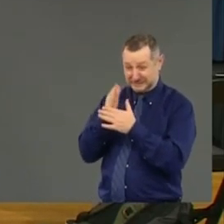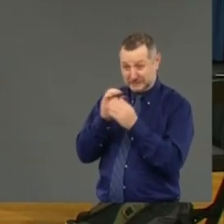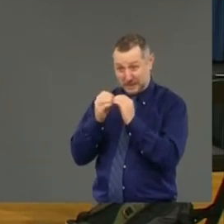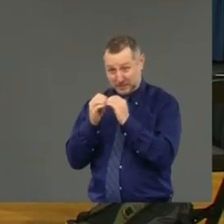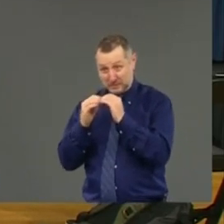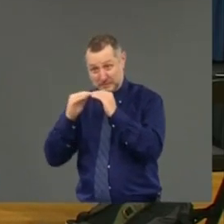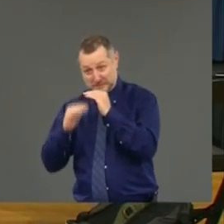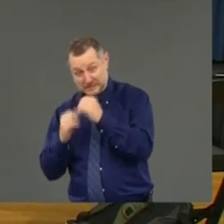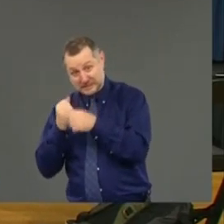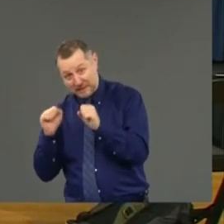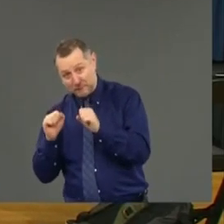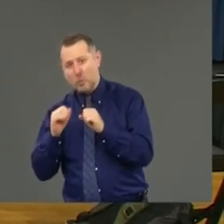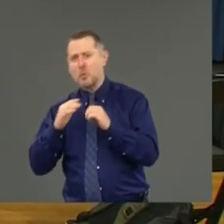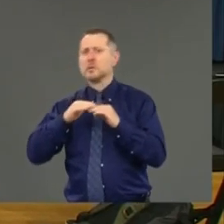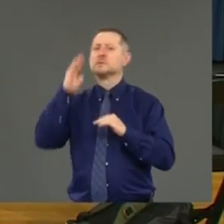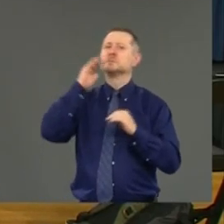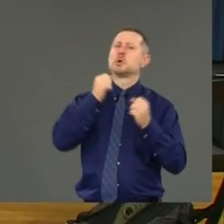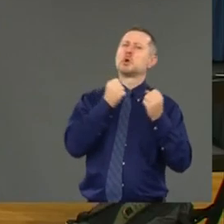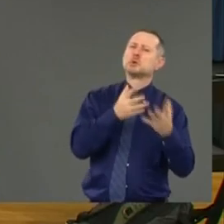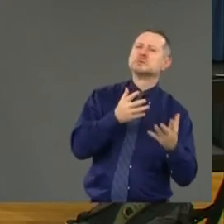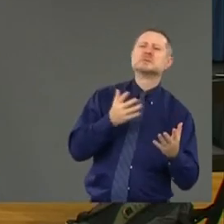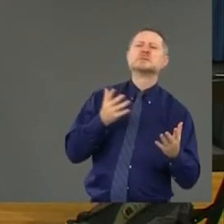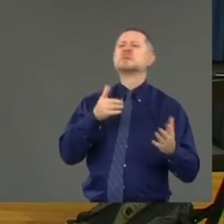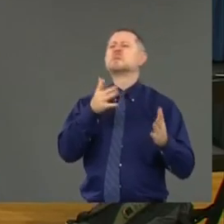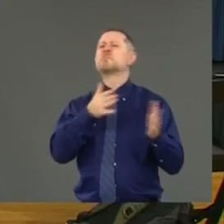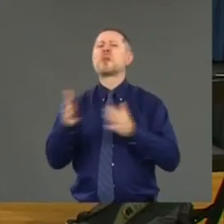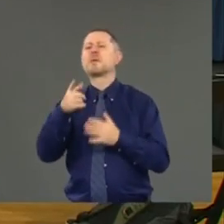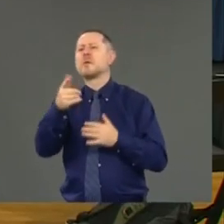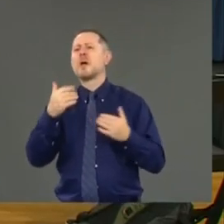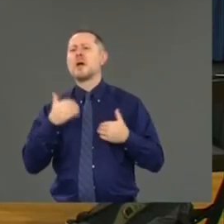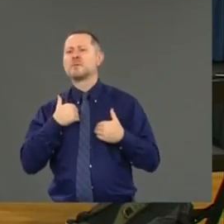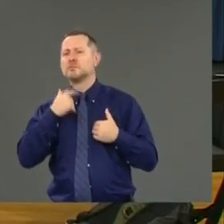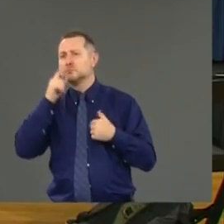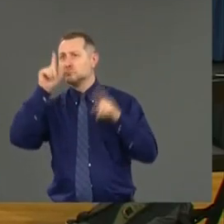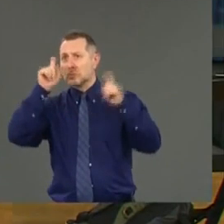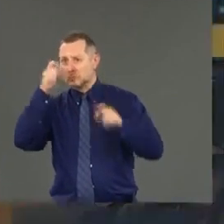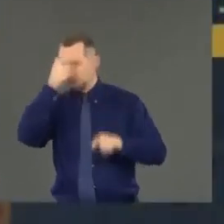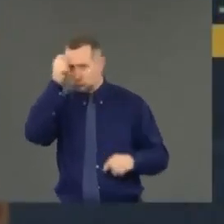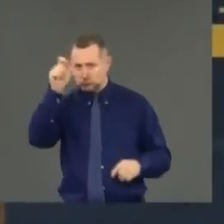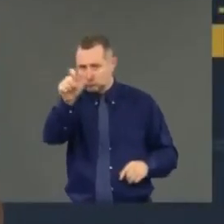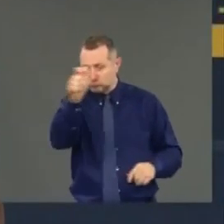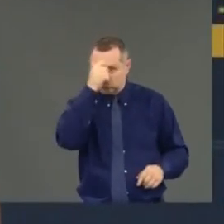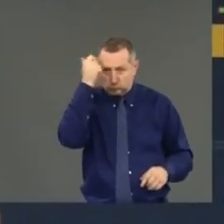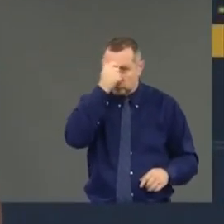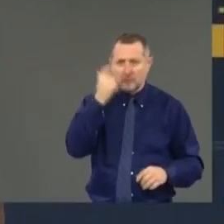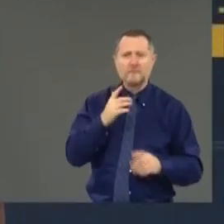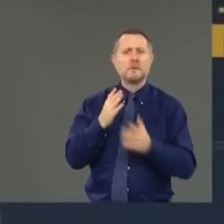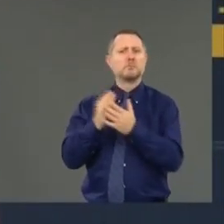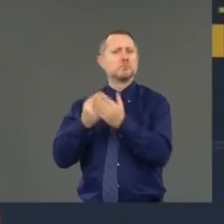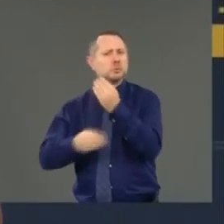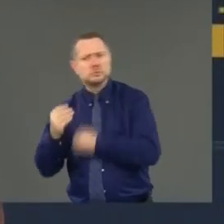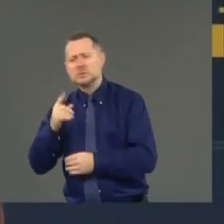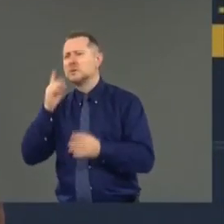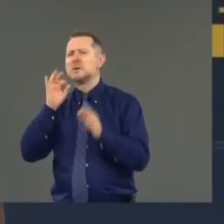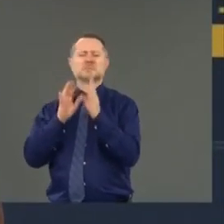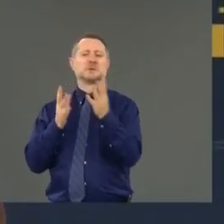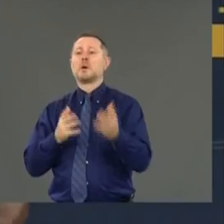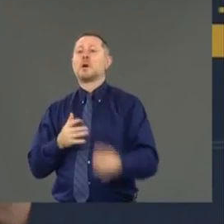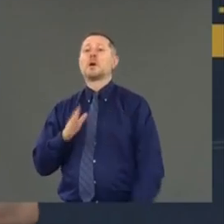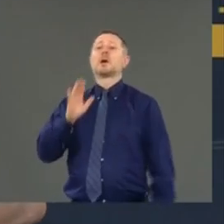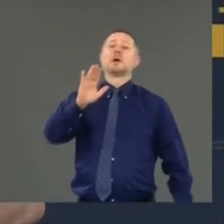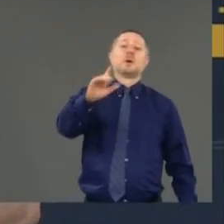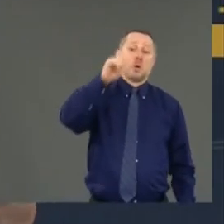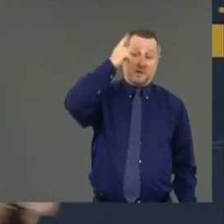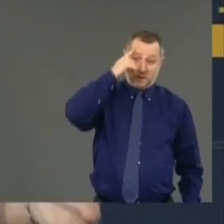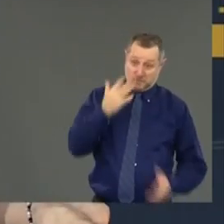Temperature checks, reserved rides, and what will you do budget-wise without congestion pricing? Yeah, the budget is going to be a problem,